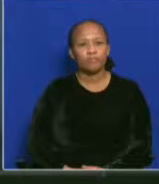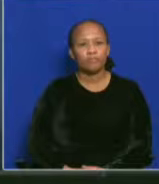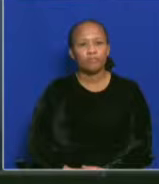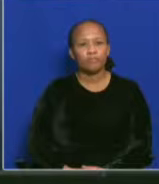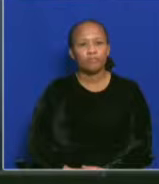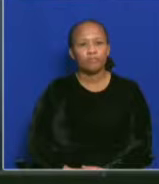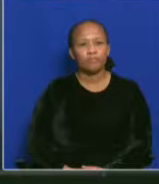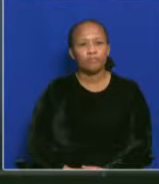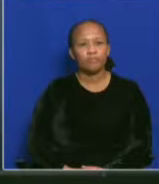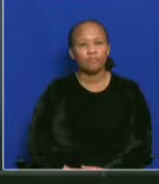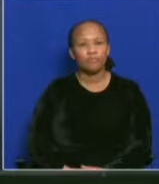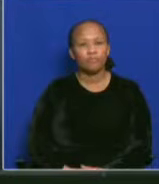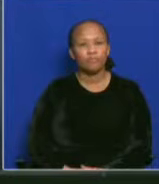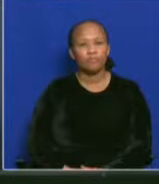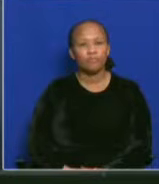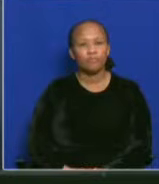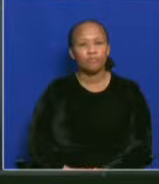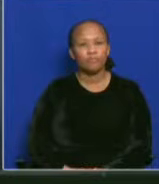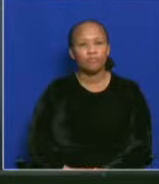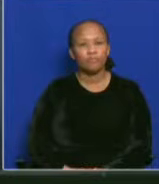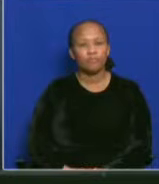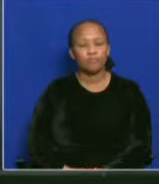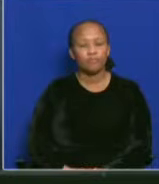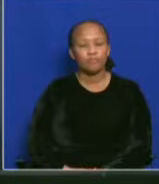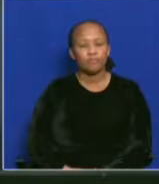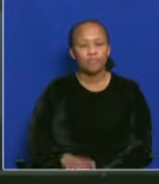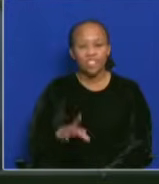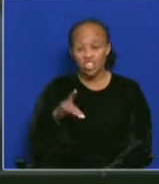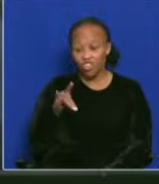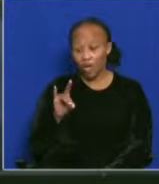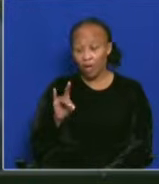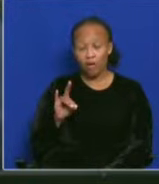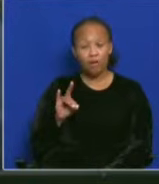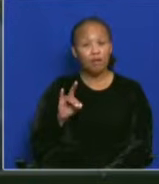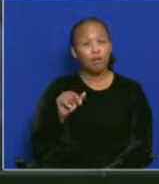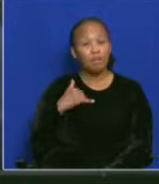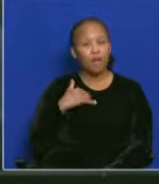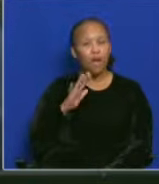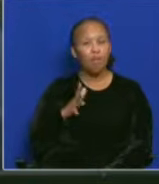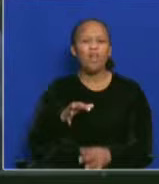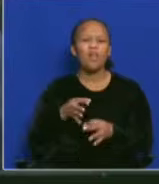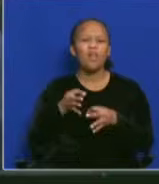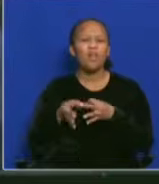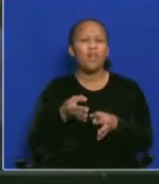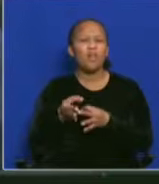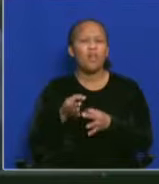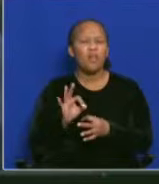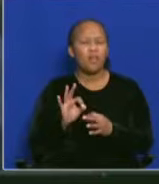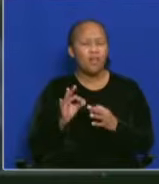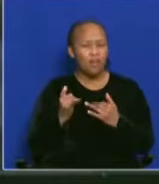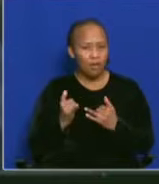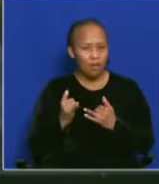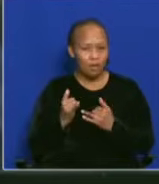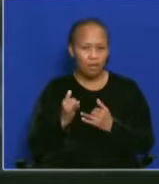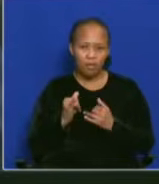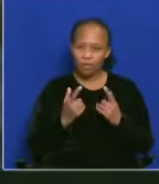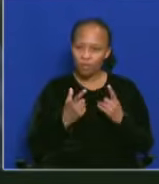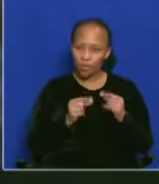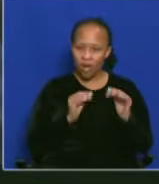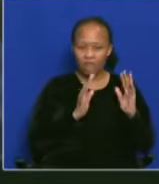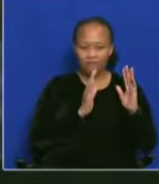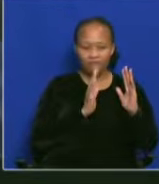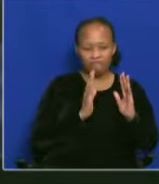If I can just explain, Chair, that what I'll be doing is going through different parts of this chat, and I've